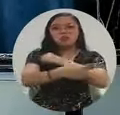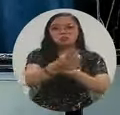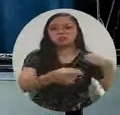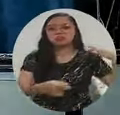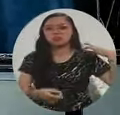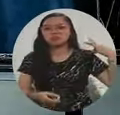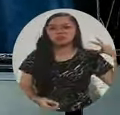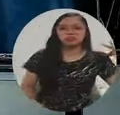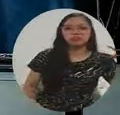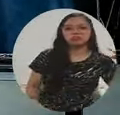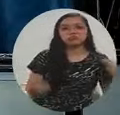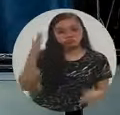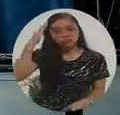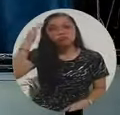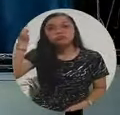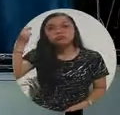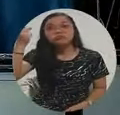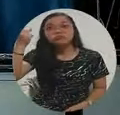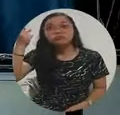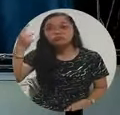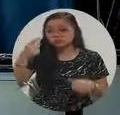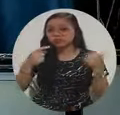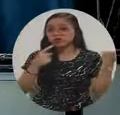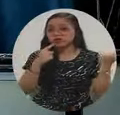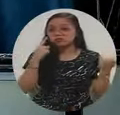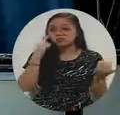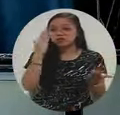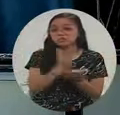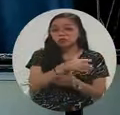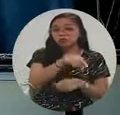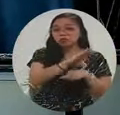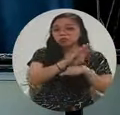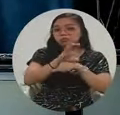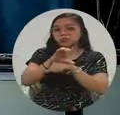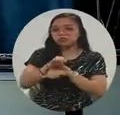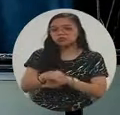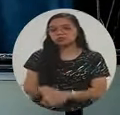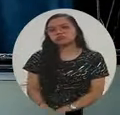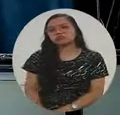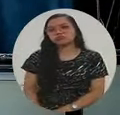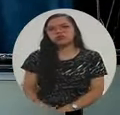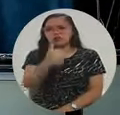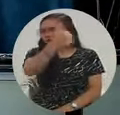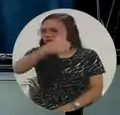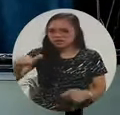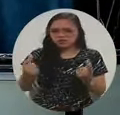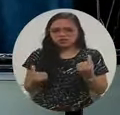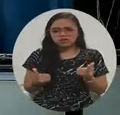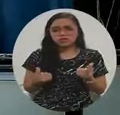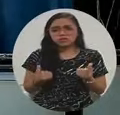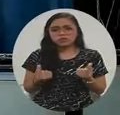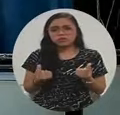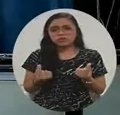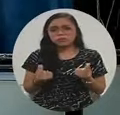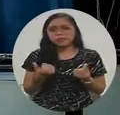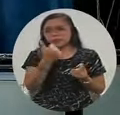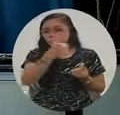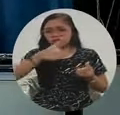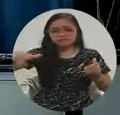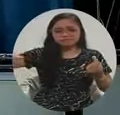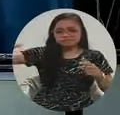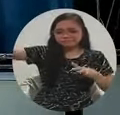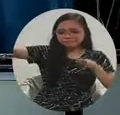Right. It's just like bakery, Brother Cording here. He used to have bakery. Anything that you do,